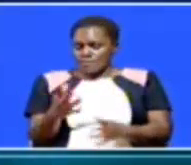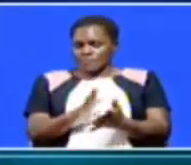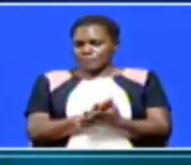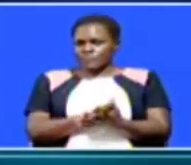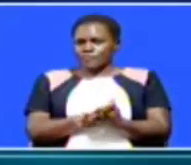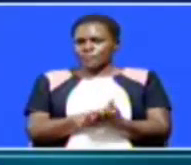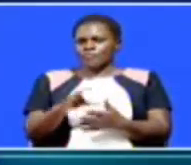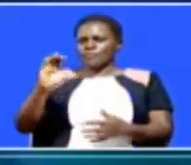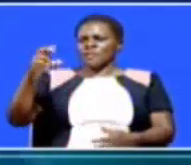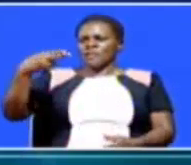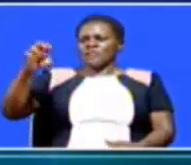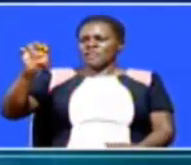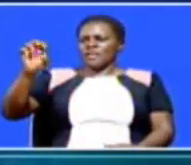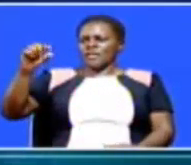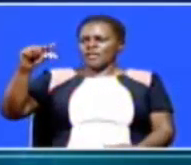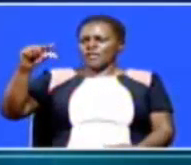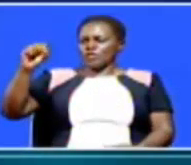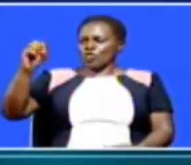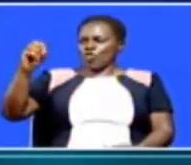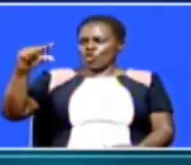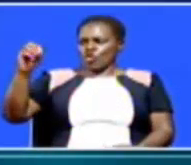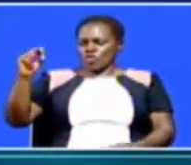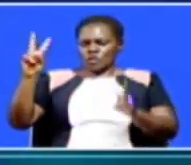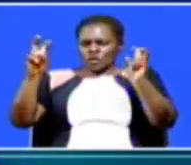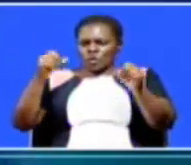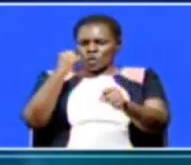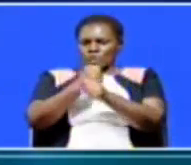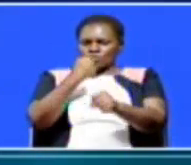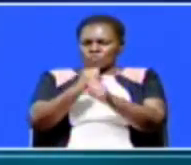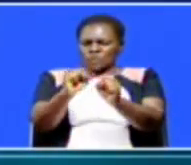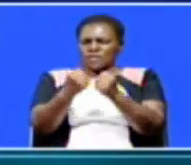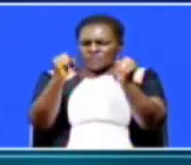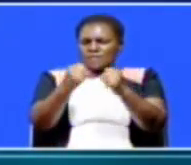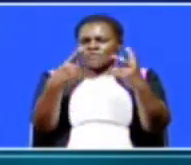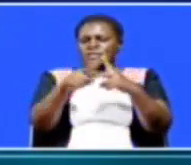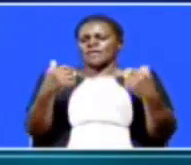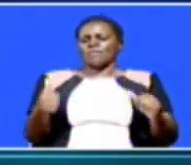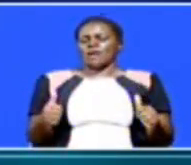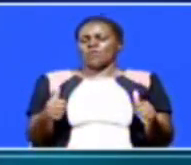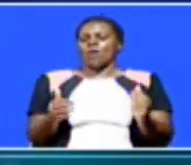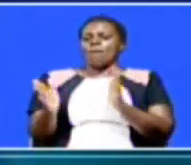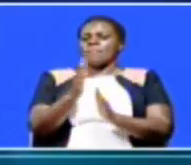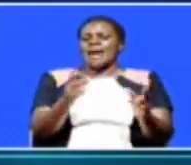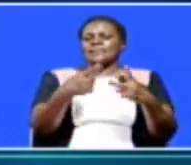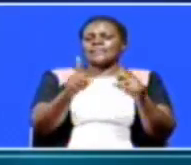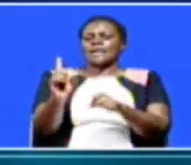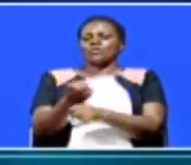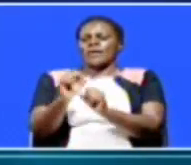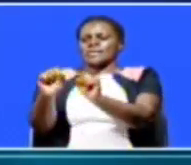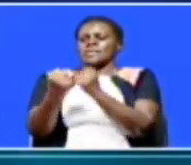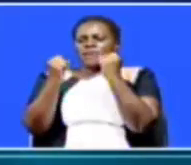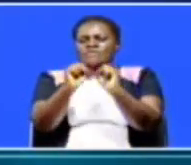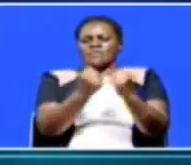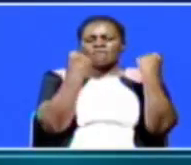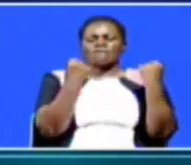the Chesogon issue, of course, rescue operations had not begun. Are there any preparations to begin these rescue operations as soon as